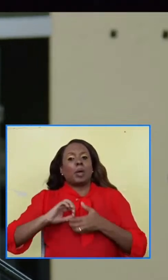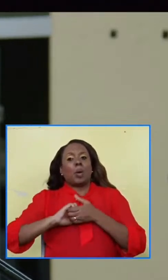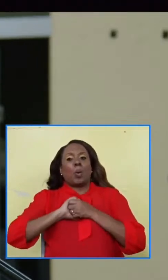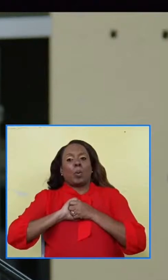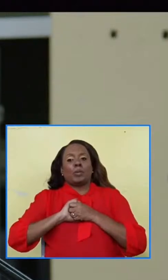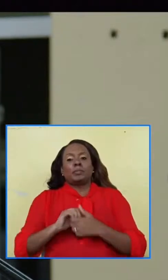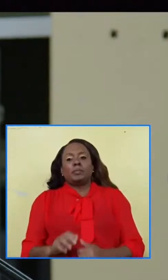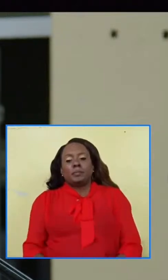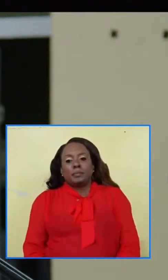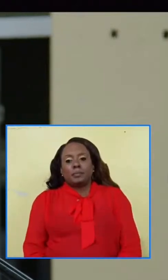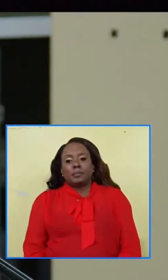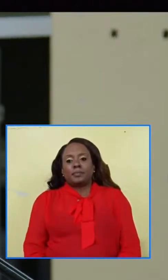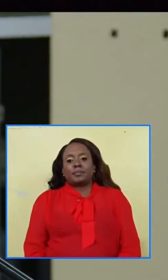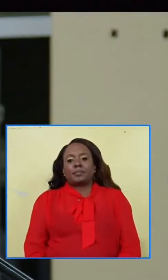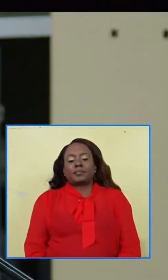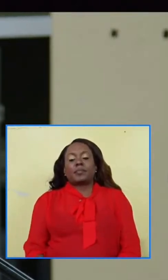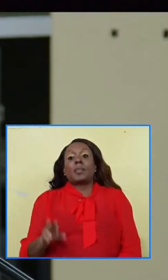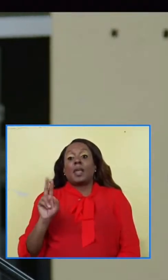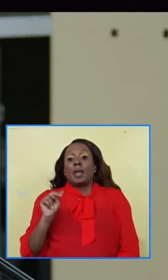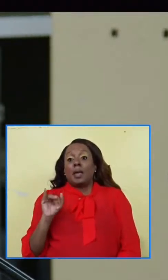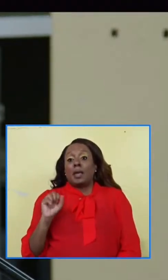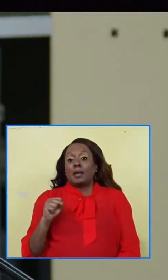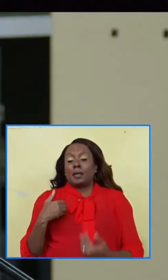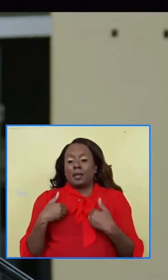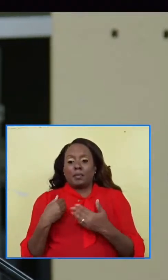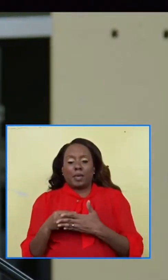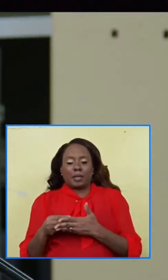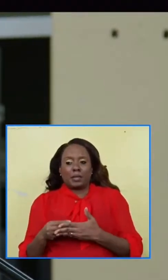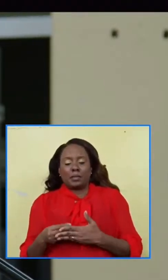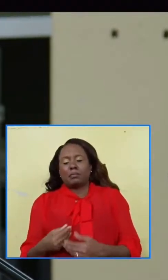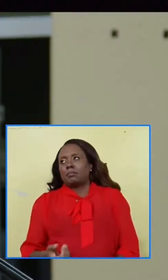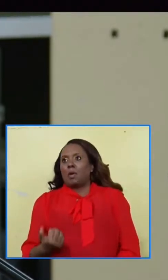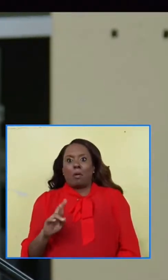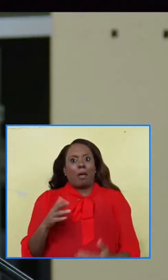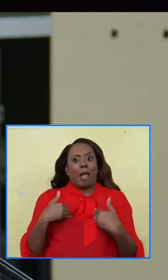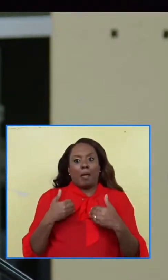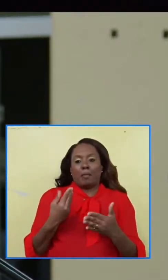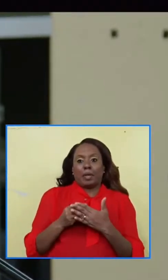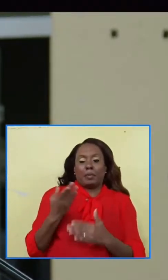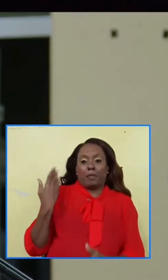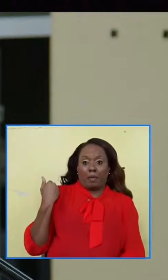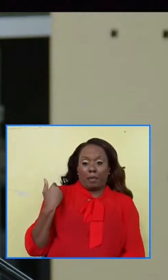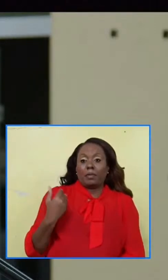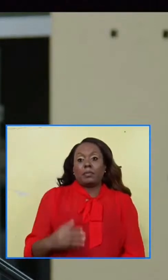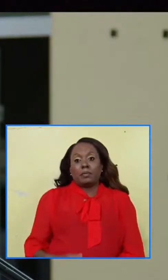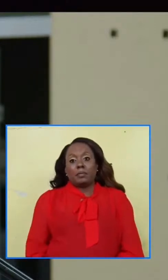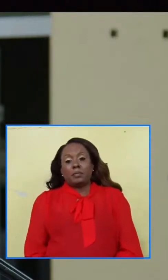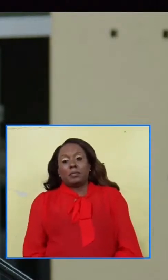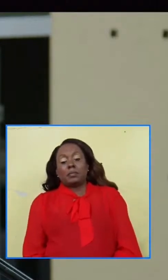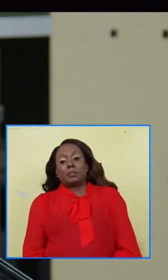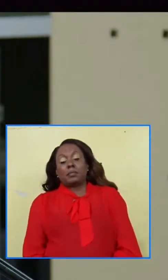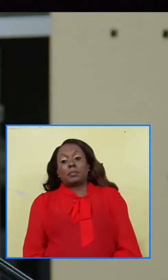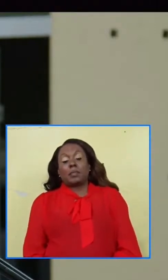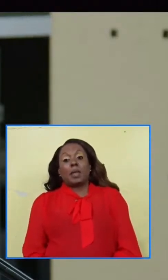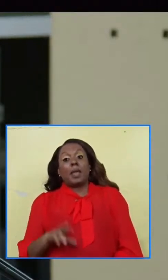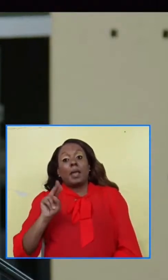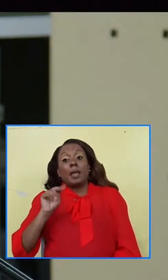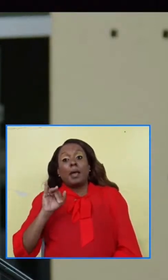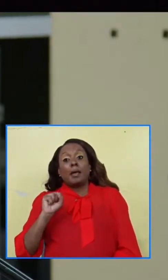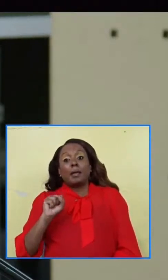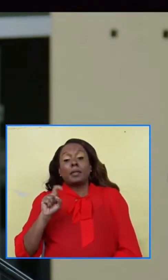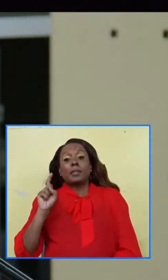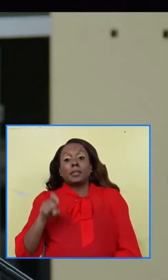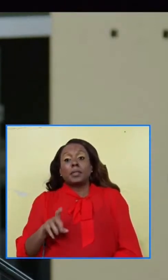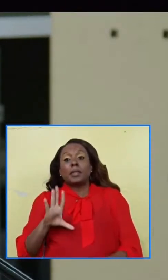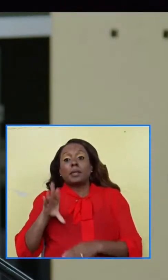money, or it had. If it's going to invest, cut a long story short, invest